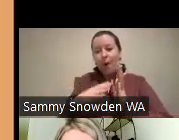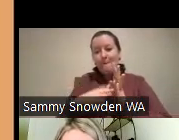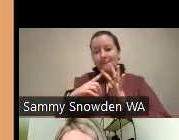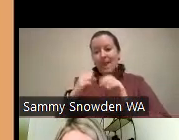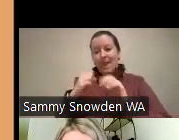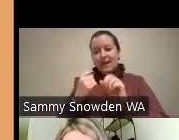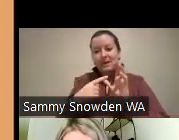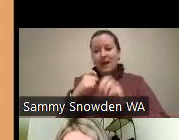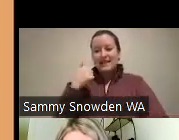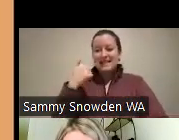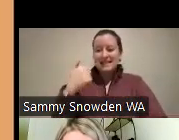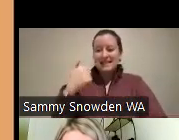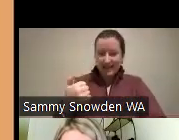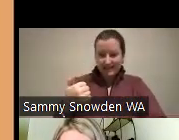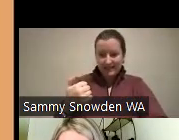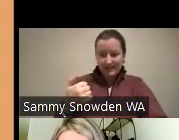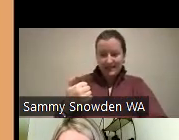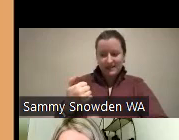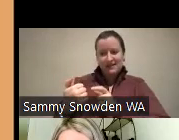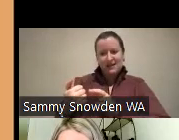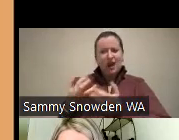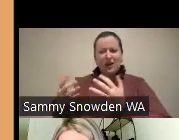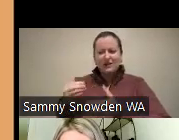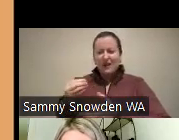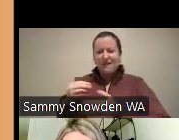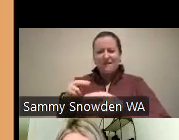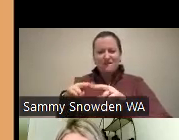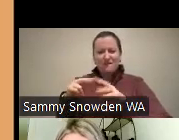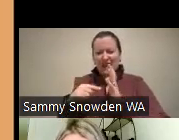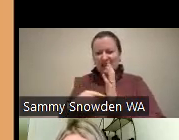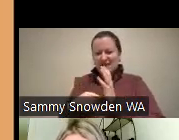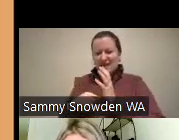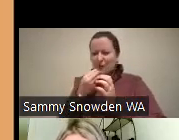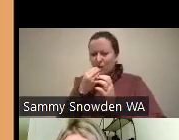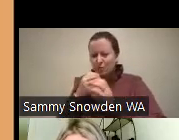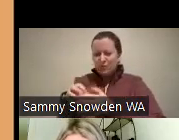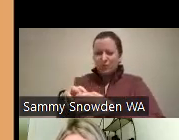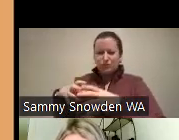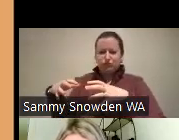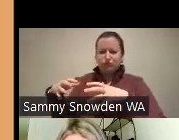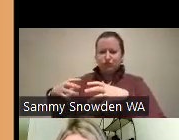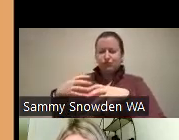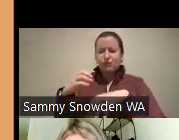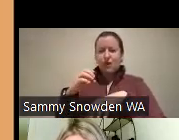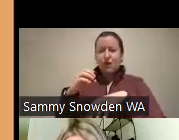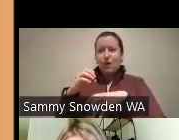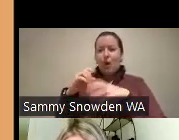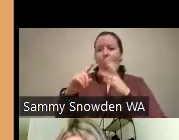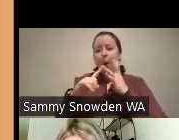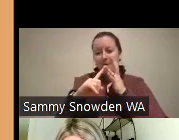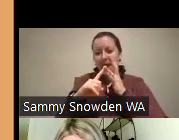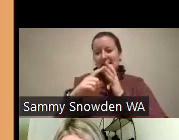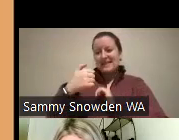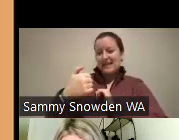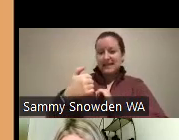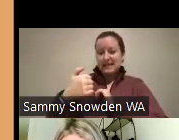the ones we really, really need. So some guidelines for taking these: 4 soft gels per day with food. It's nice to, if